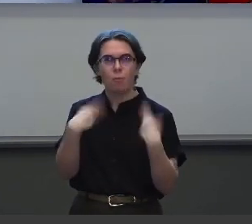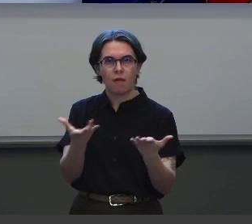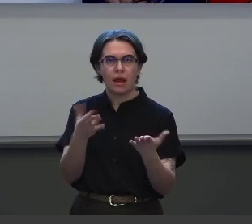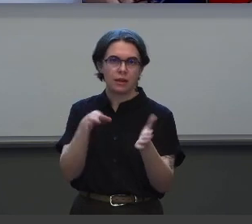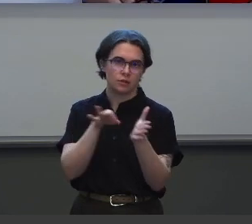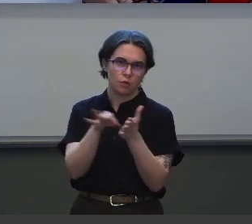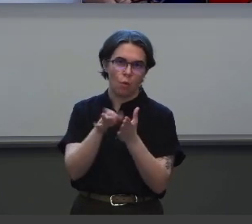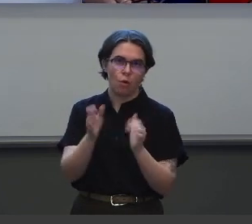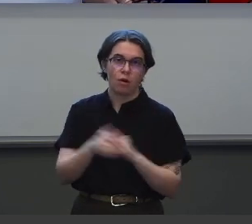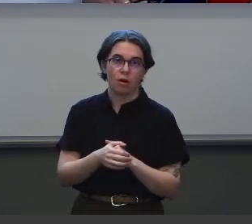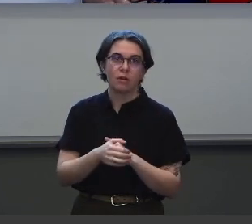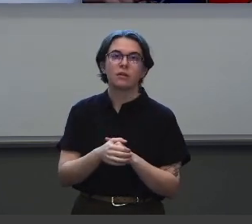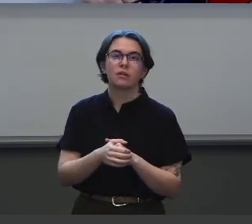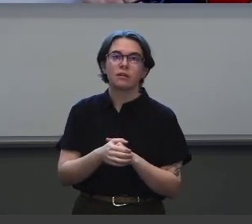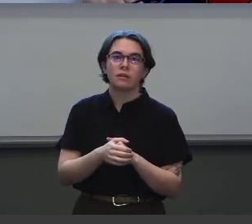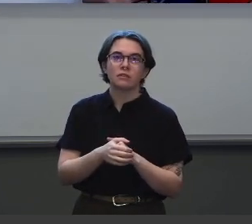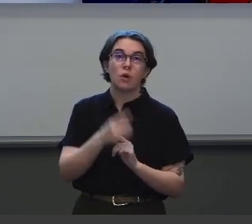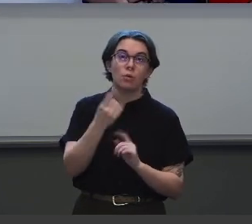always,